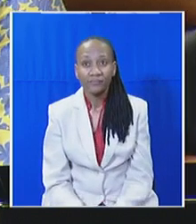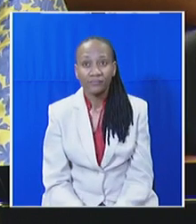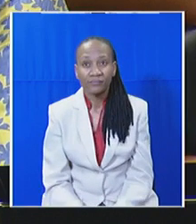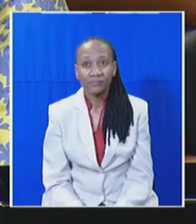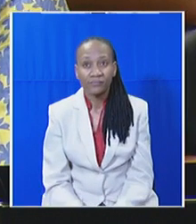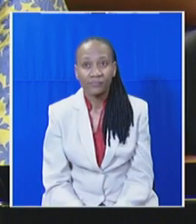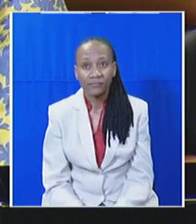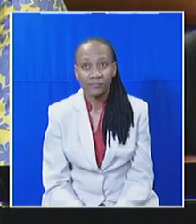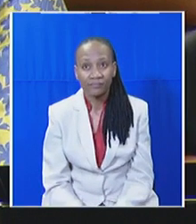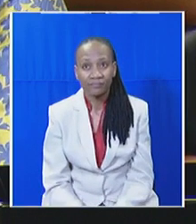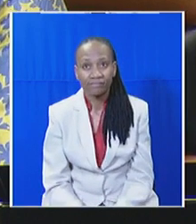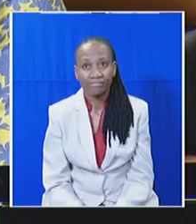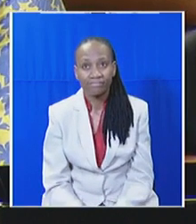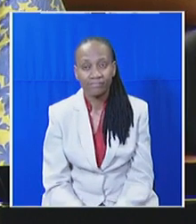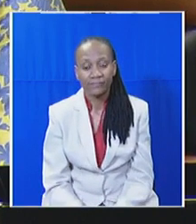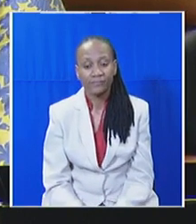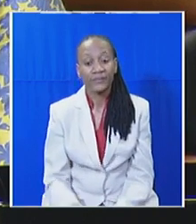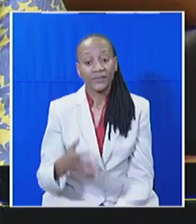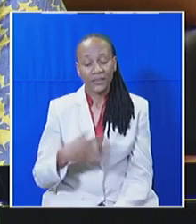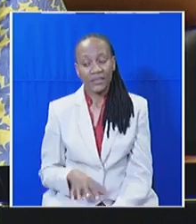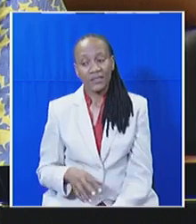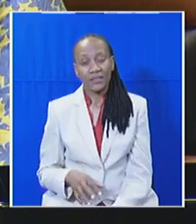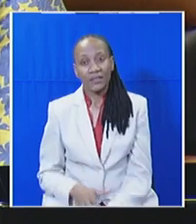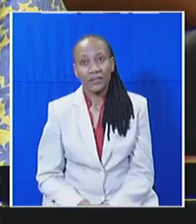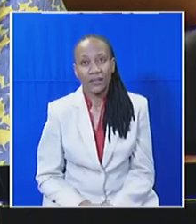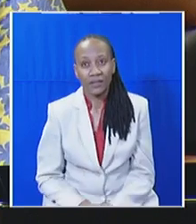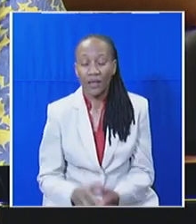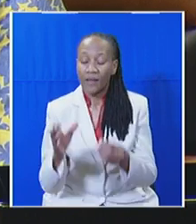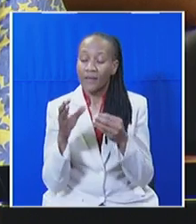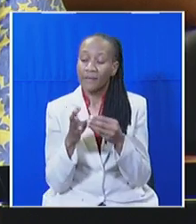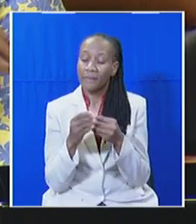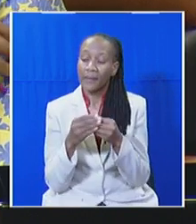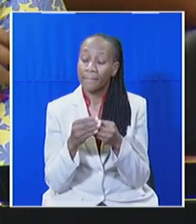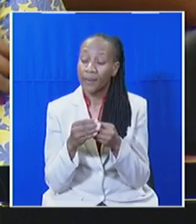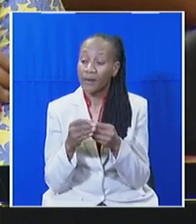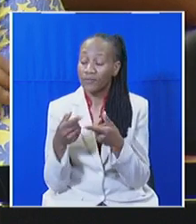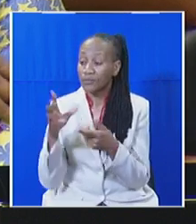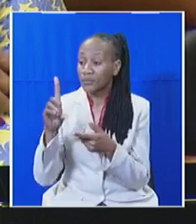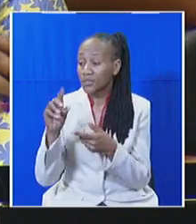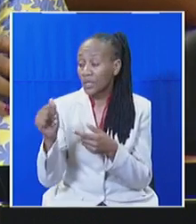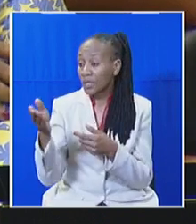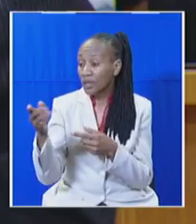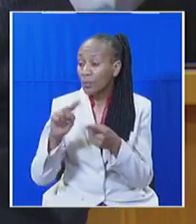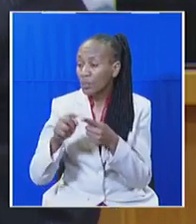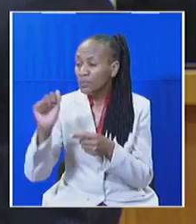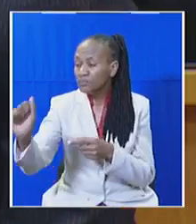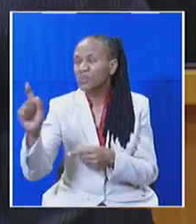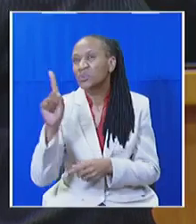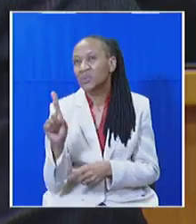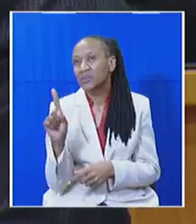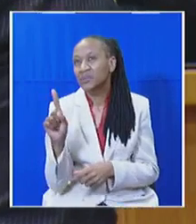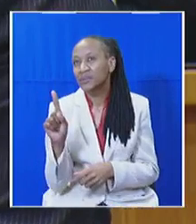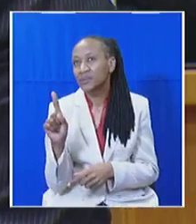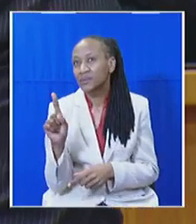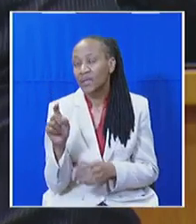So I will check on that. But Honorable Steenhuisen, what is your point? Madam Speaker, I rise